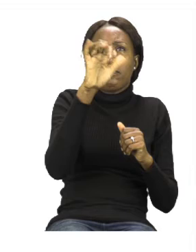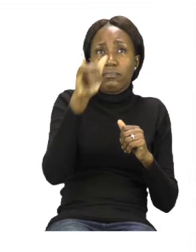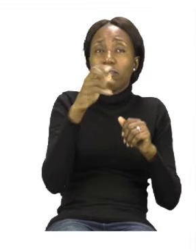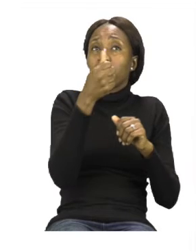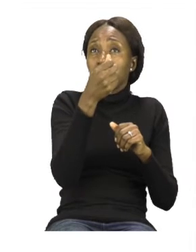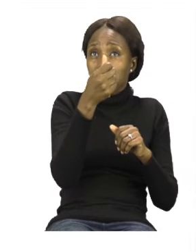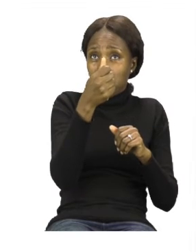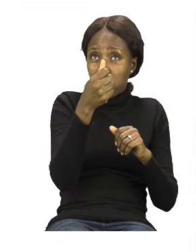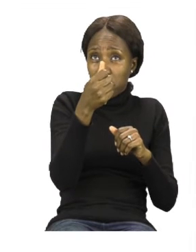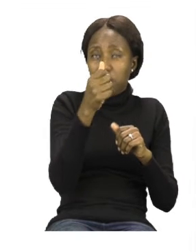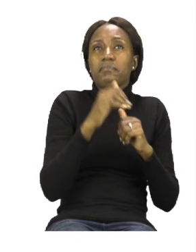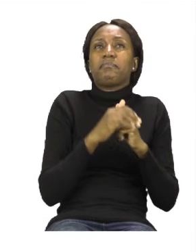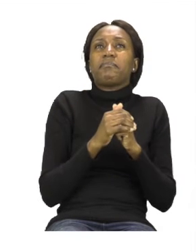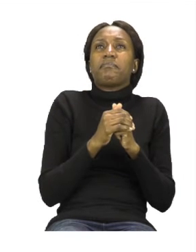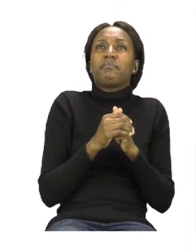money.